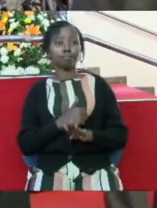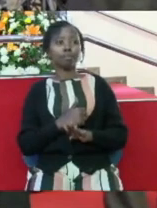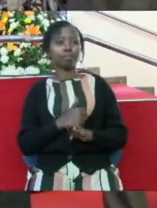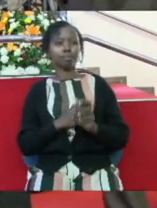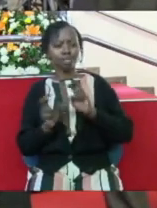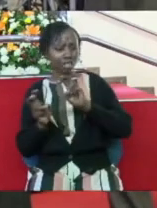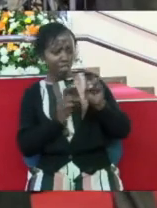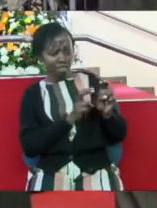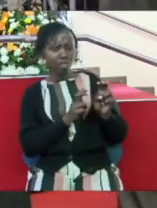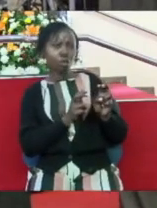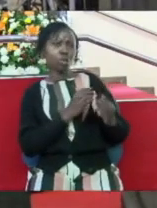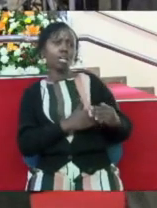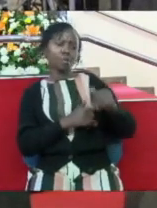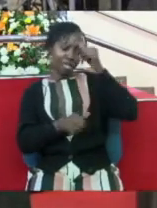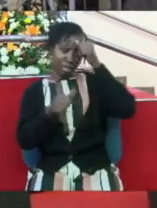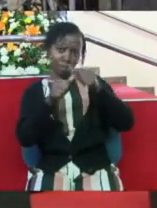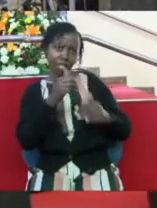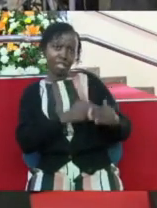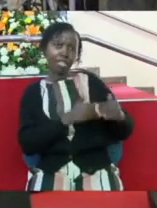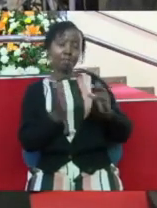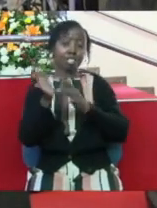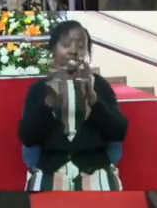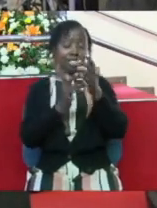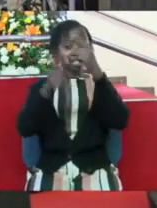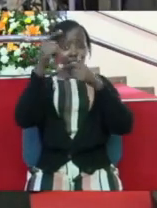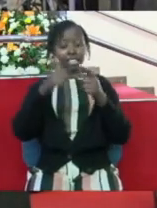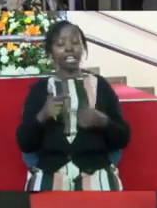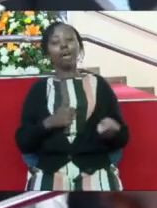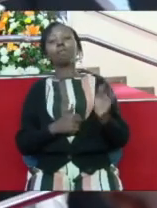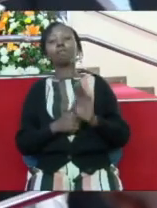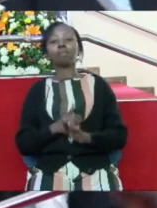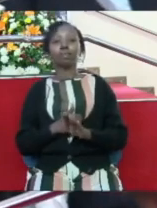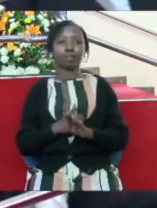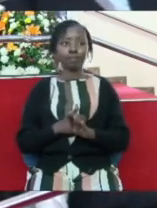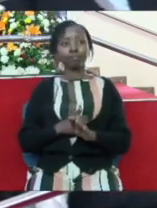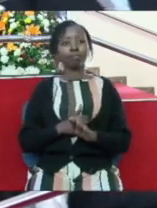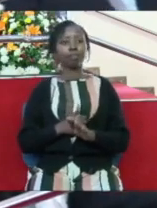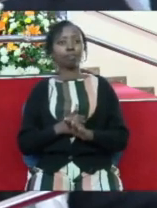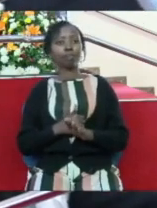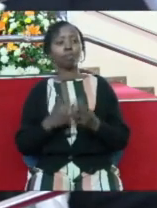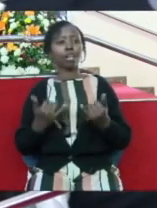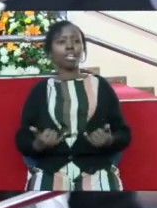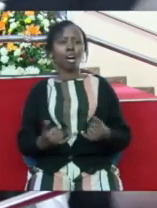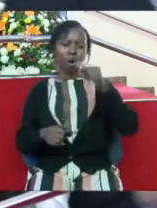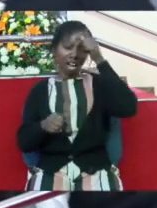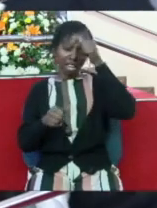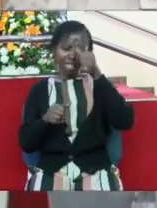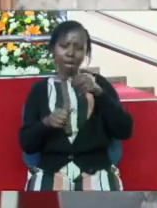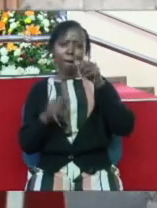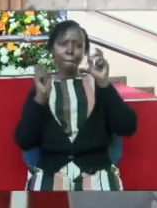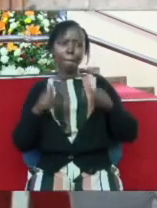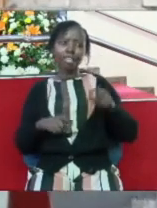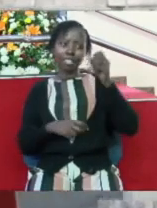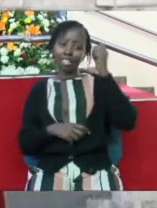huyo mwingine mkumbushe the king is coming back again. Mfalme anarejea tena. Now we need to understand that there are